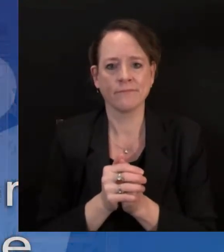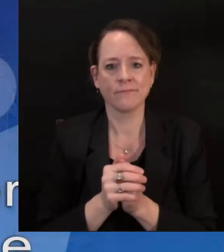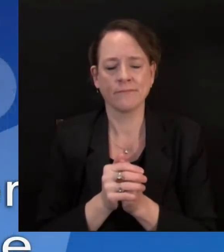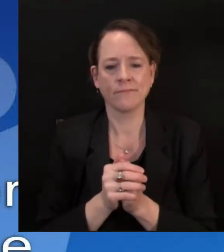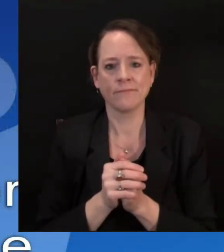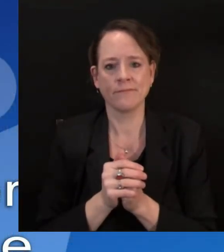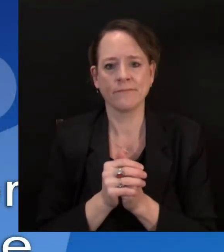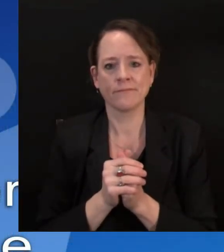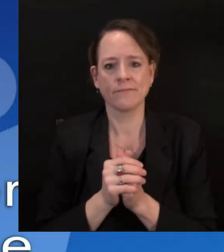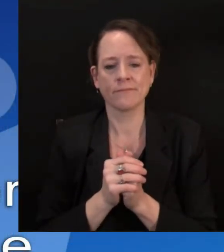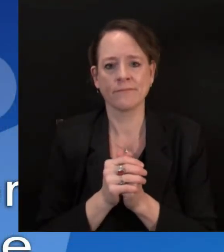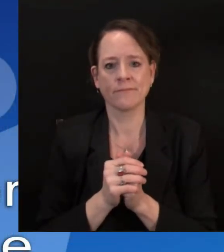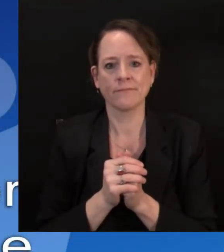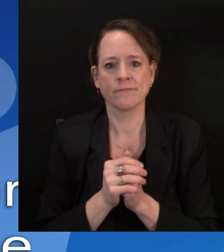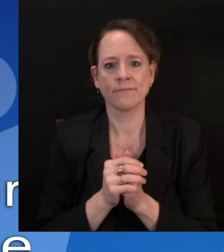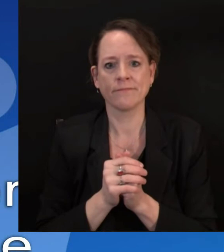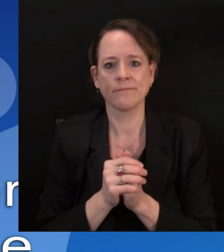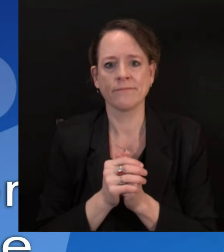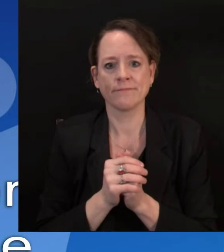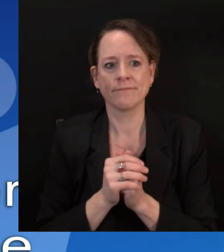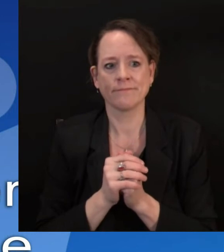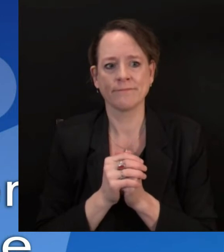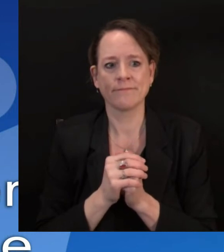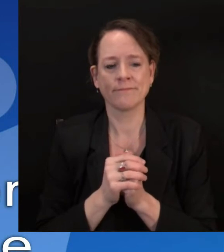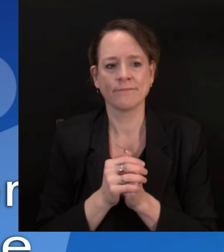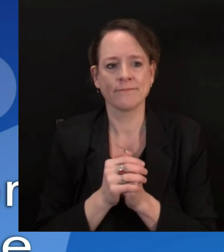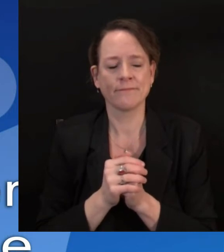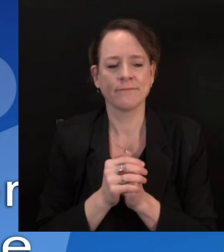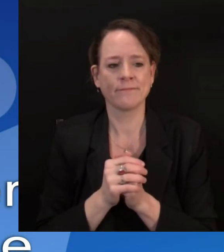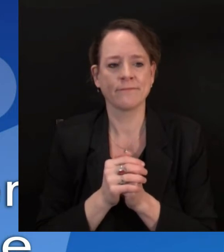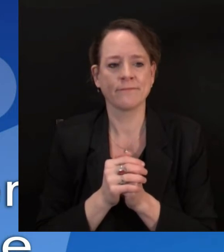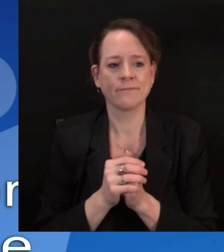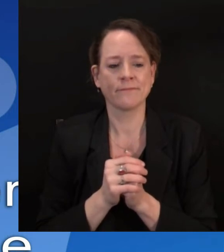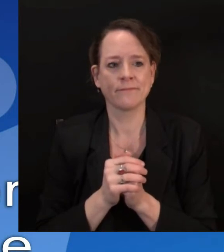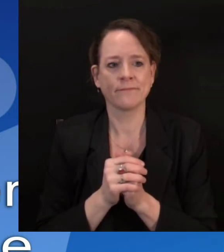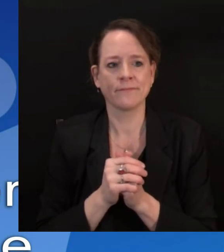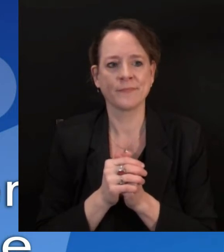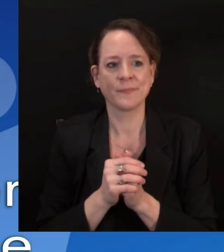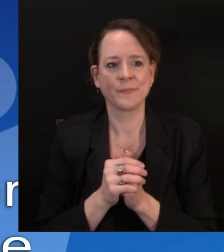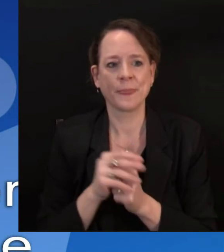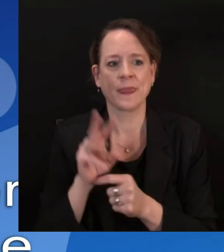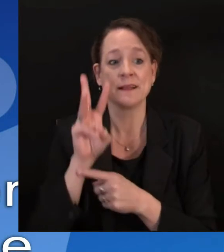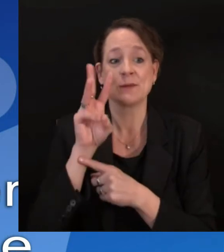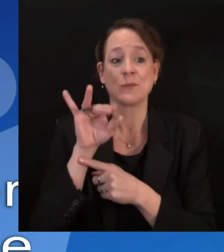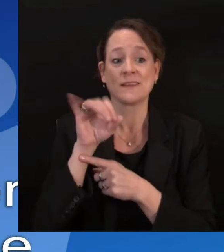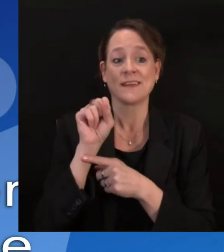Thank you, Eric. Now to Terry Sater from WISN TV in Milwaukee. Terry.